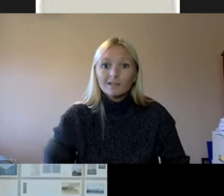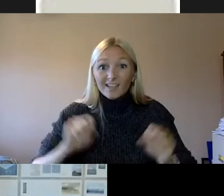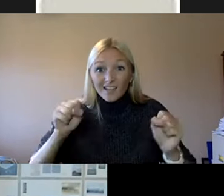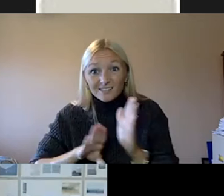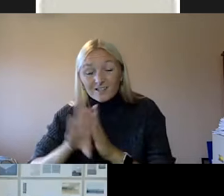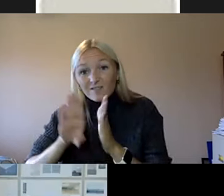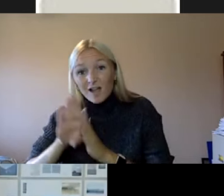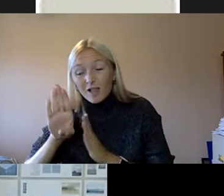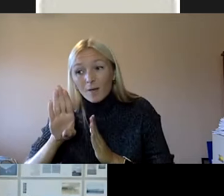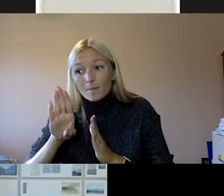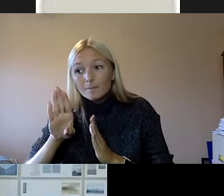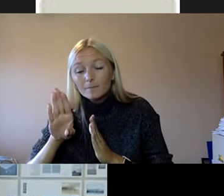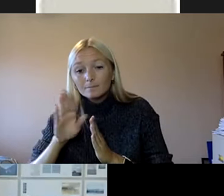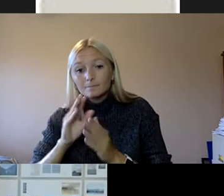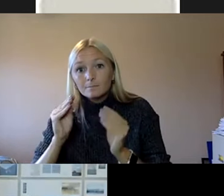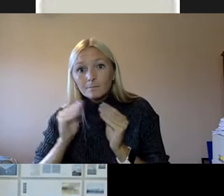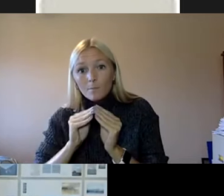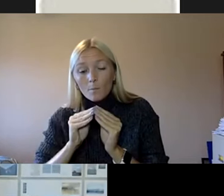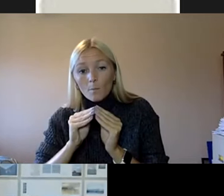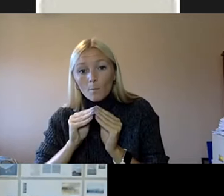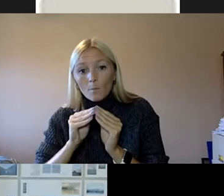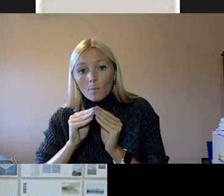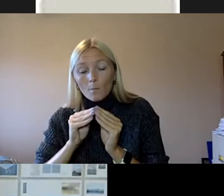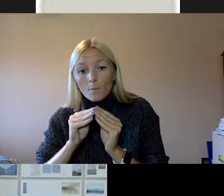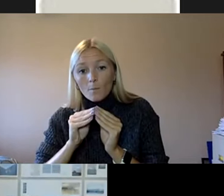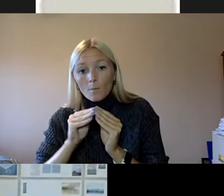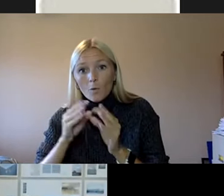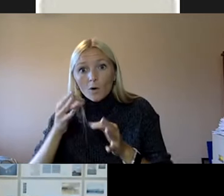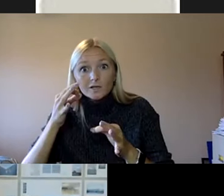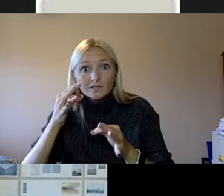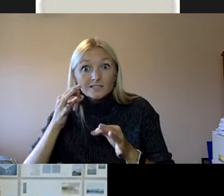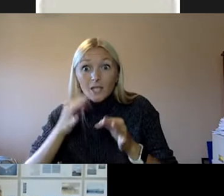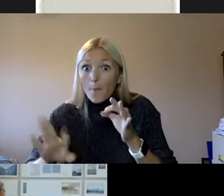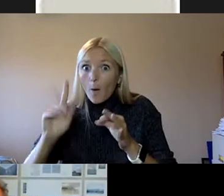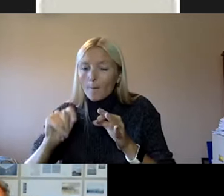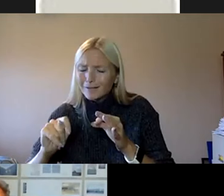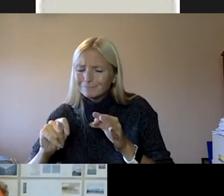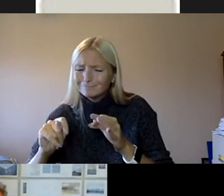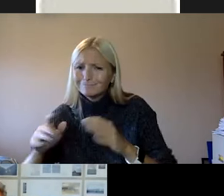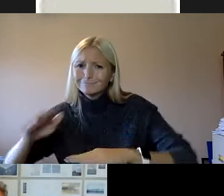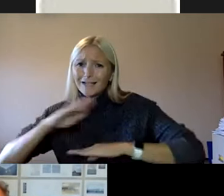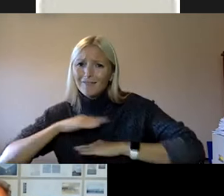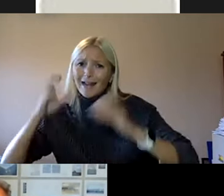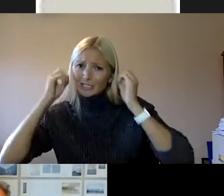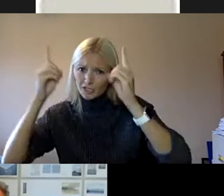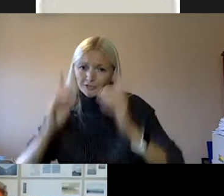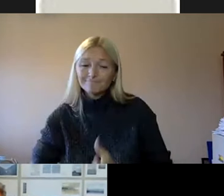along more streamlined, simpler, but fuller lines. Thank you very much.